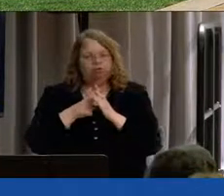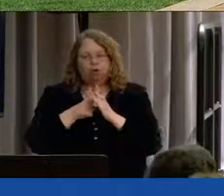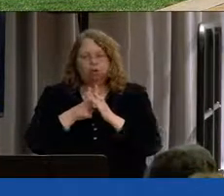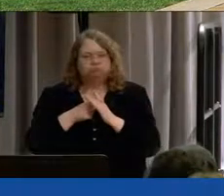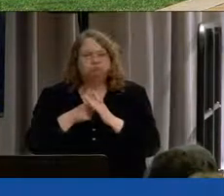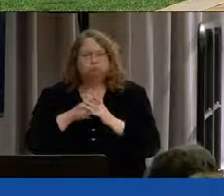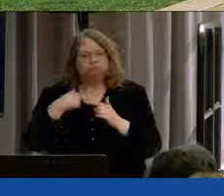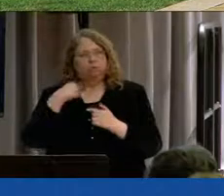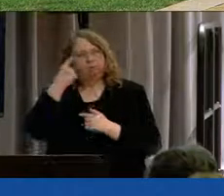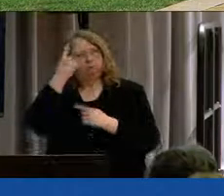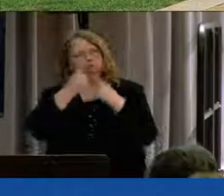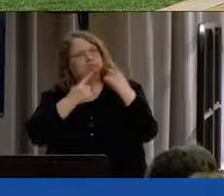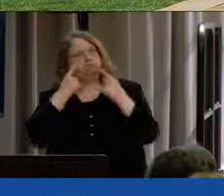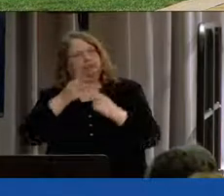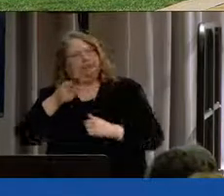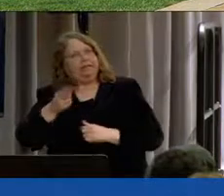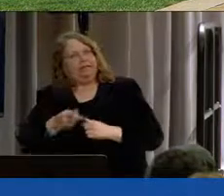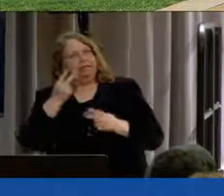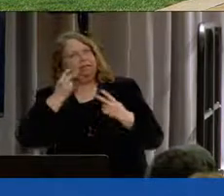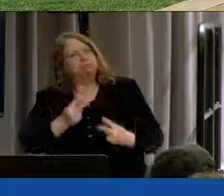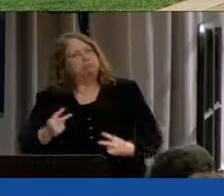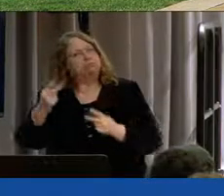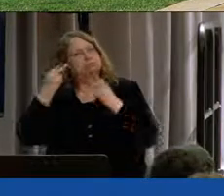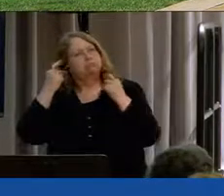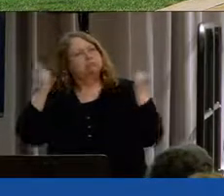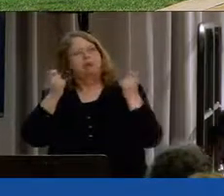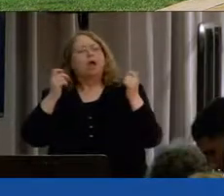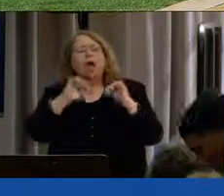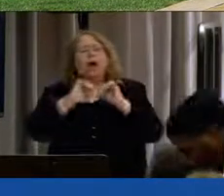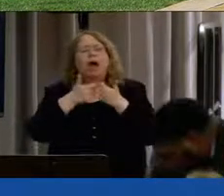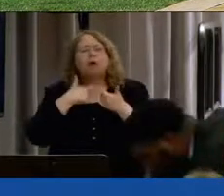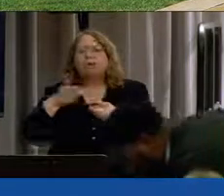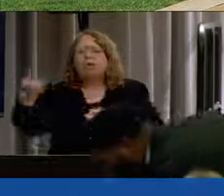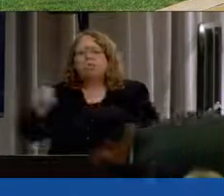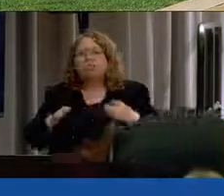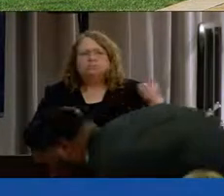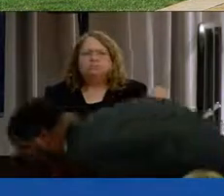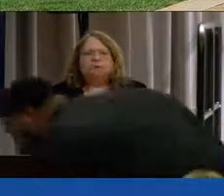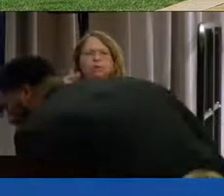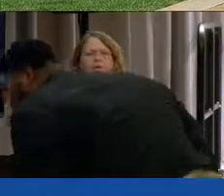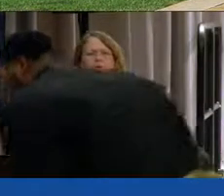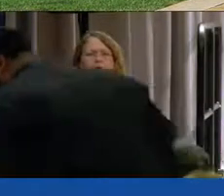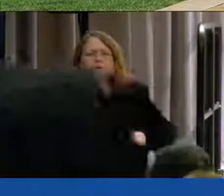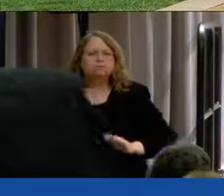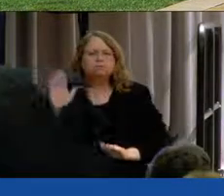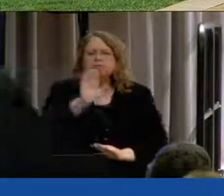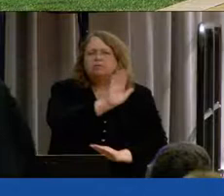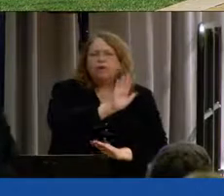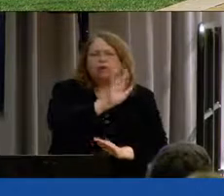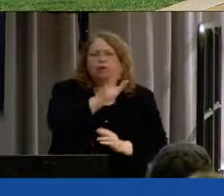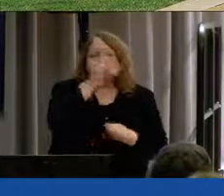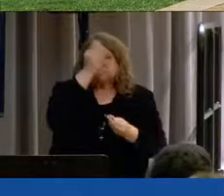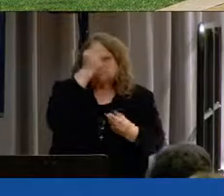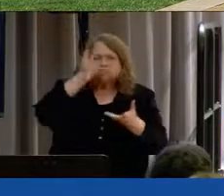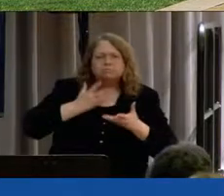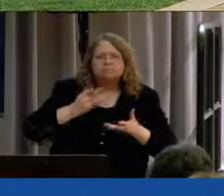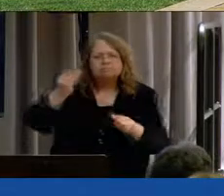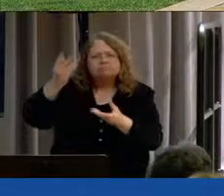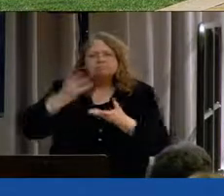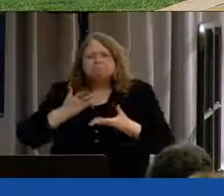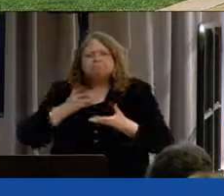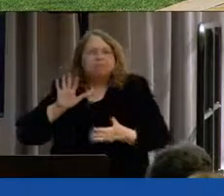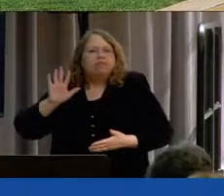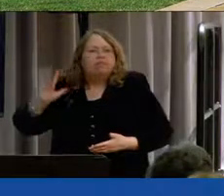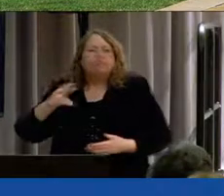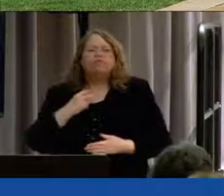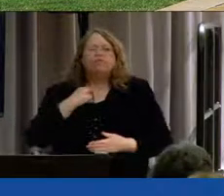about commemorating our history, is how do we engage the voices of those in the community whose voices need to be heard and sometimes